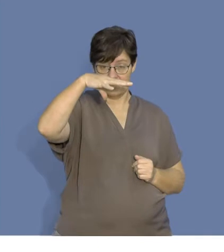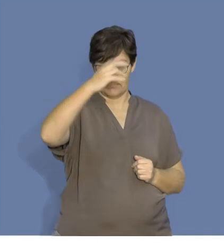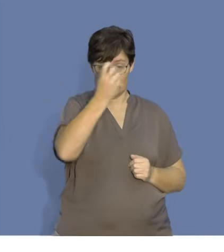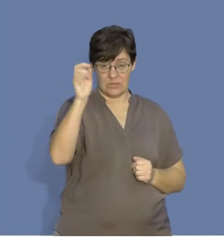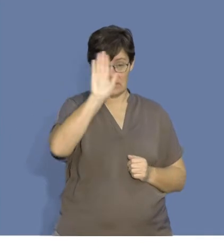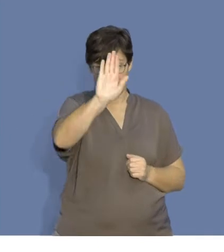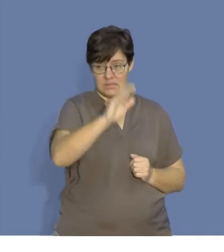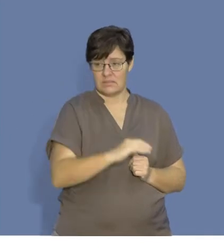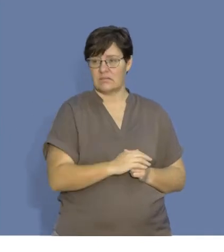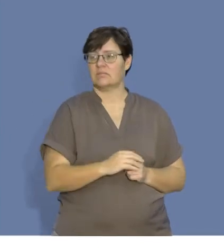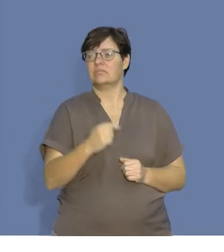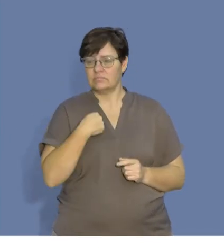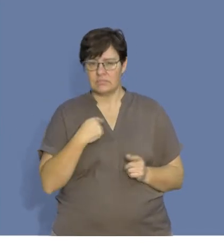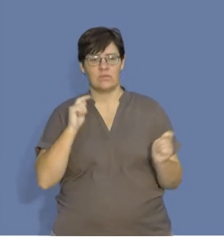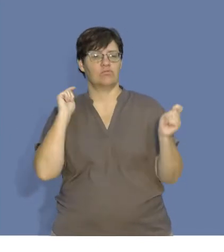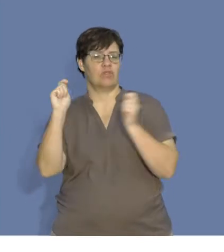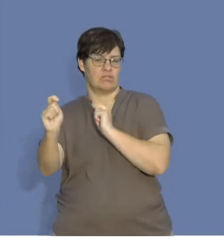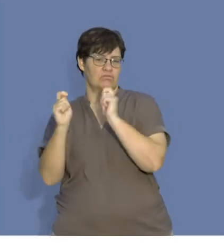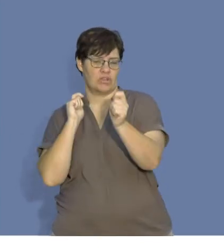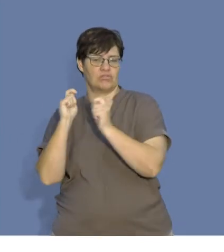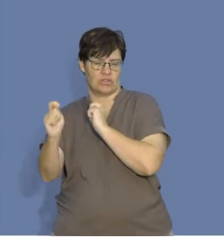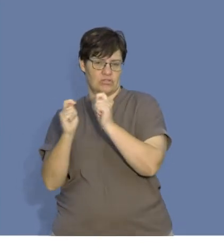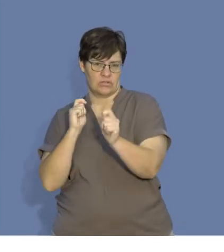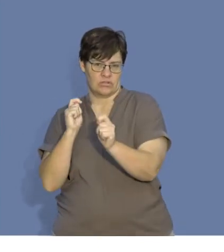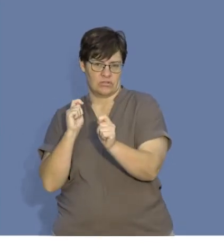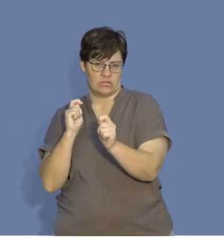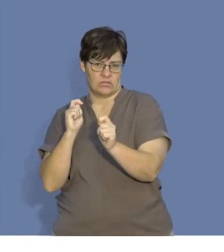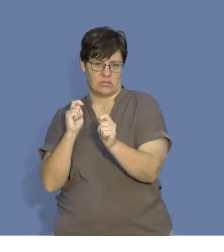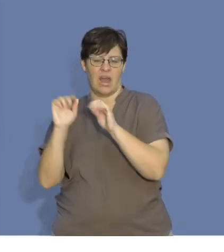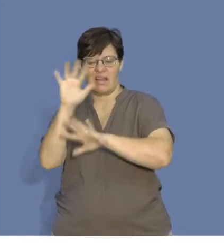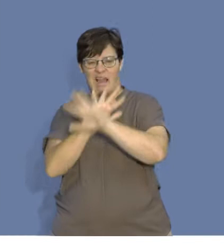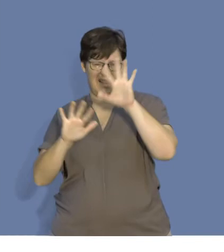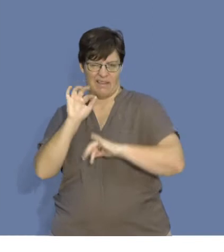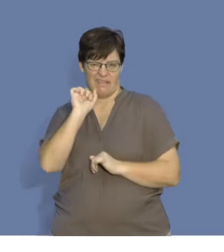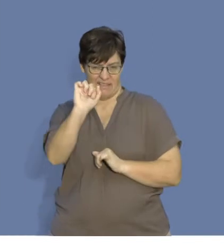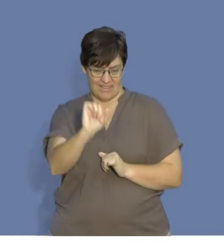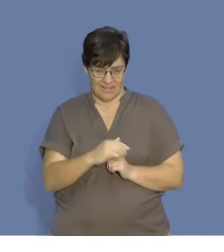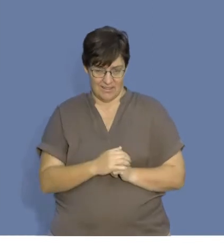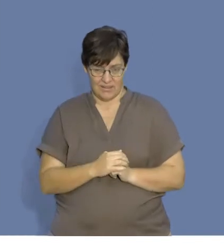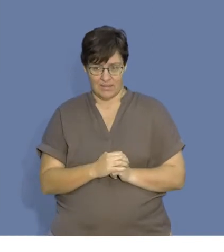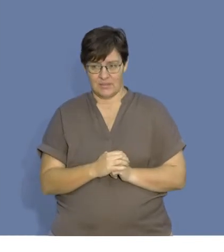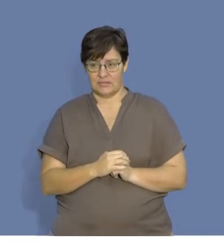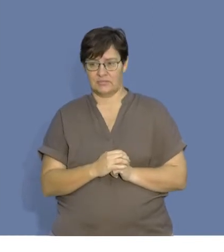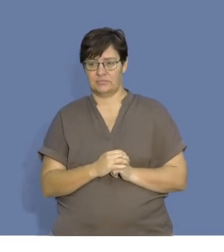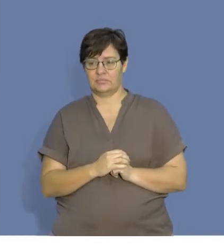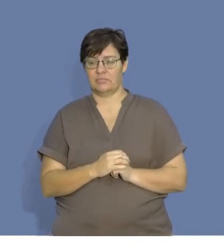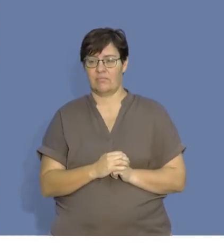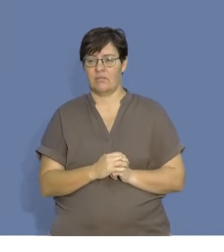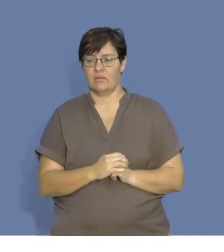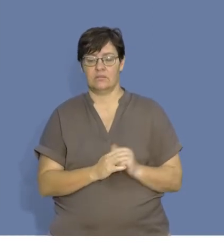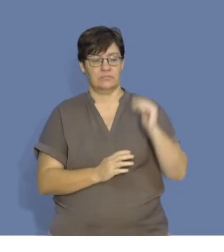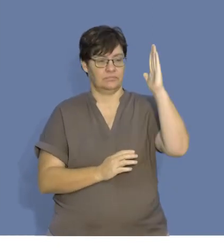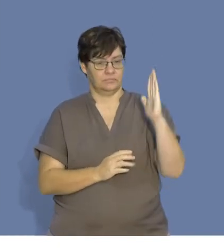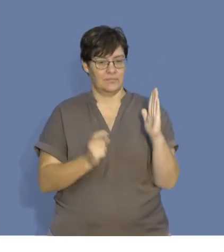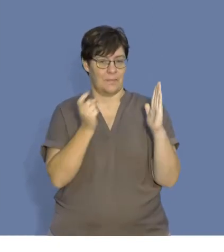okay, where I can change the light color of the light. It's going to shine on a piece